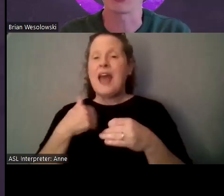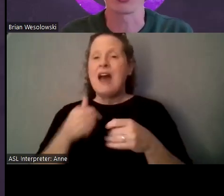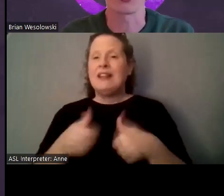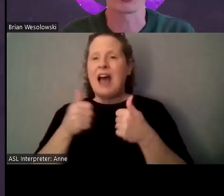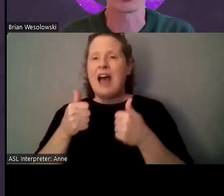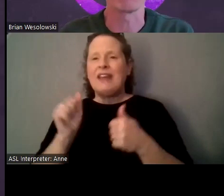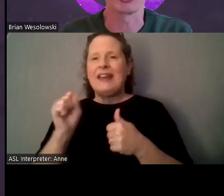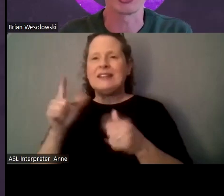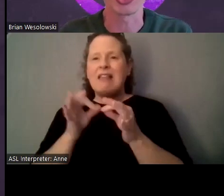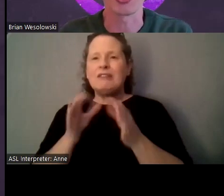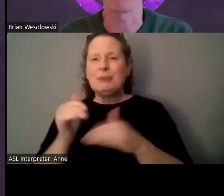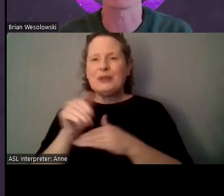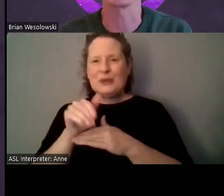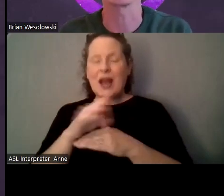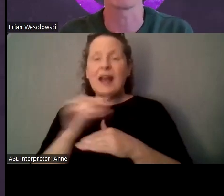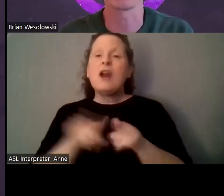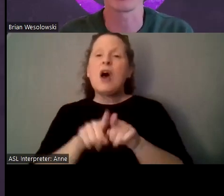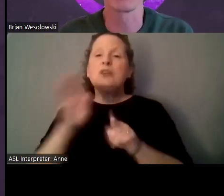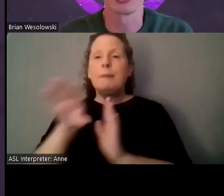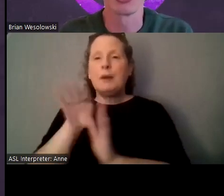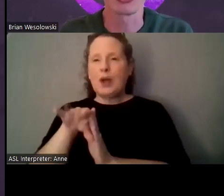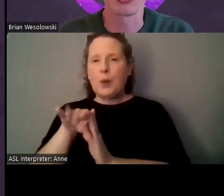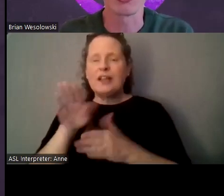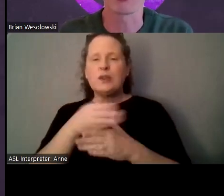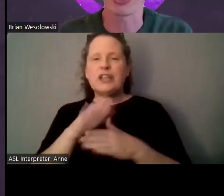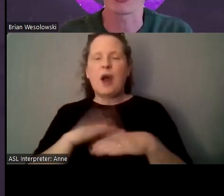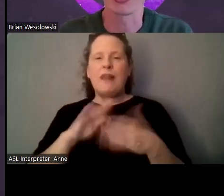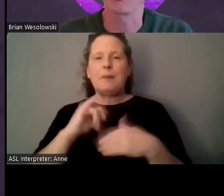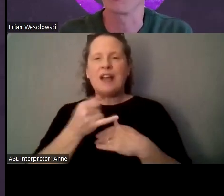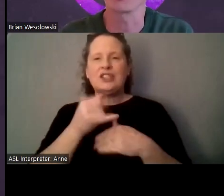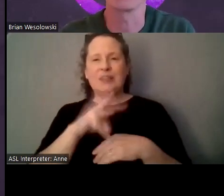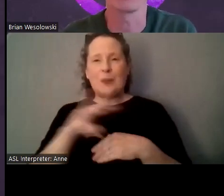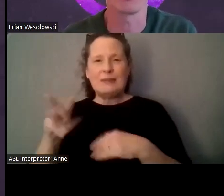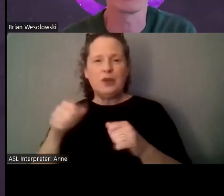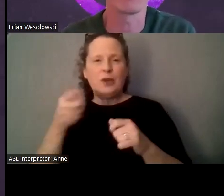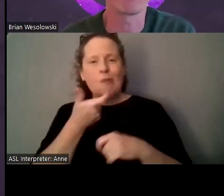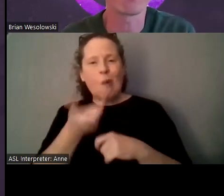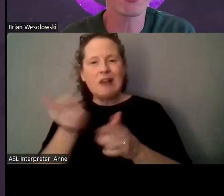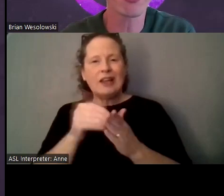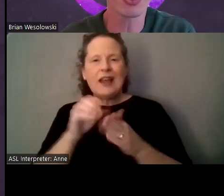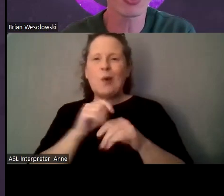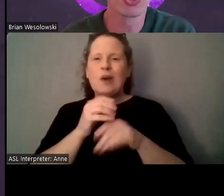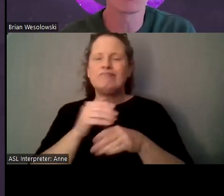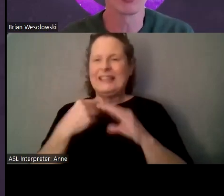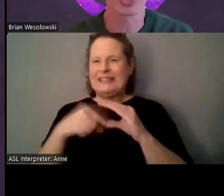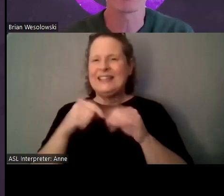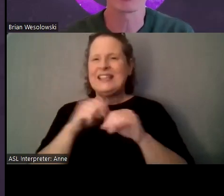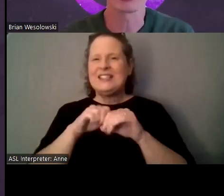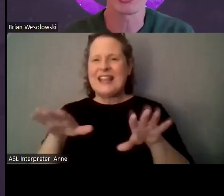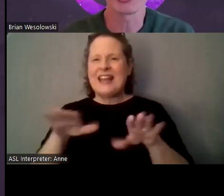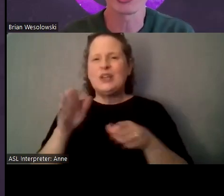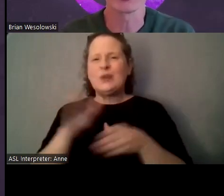will also be recording this meeting to share on the project's website, so you can refer back to it or share it with others. We will